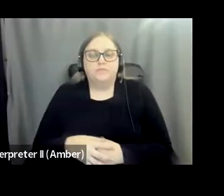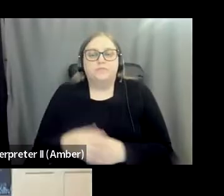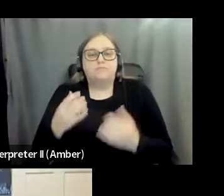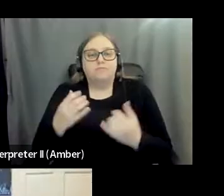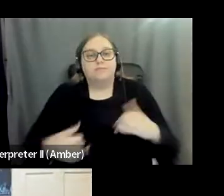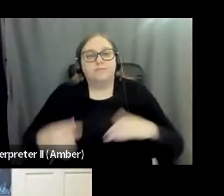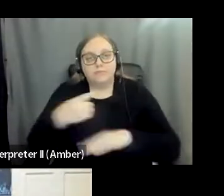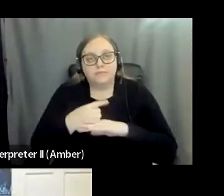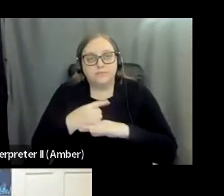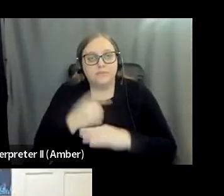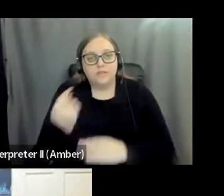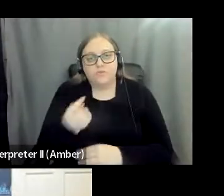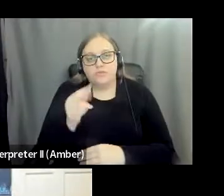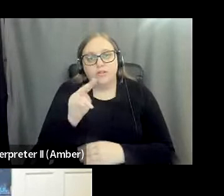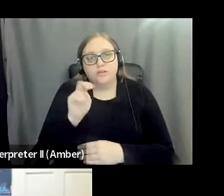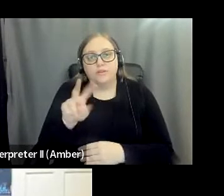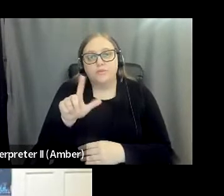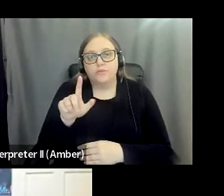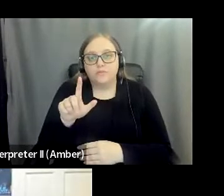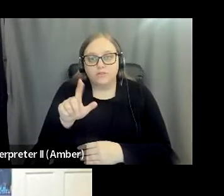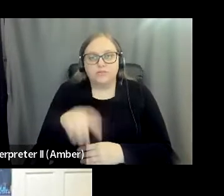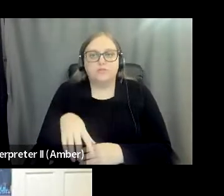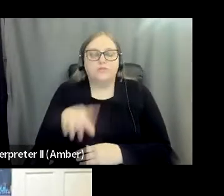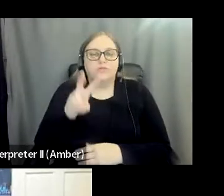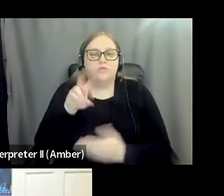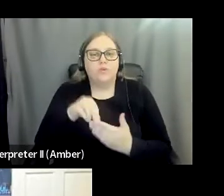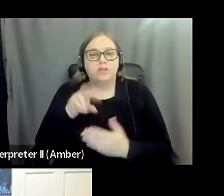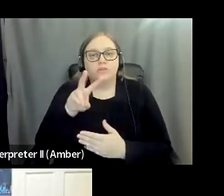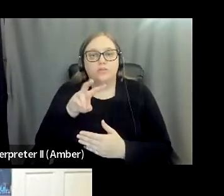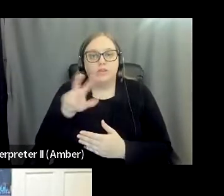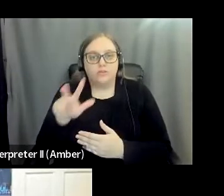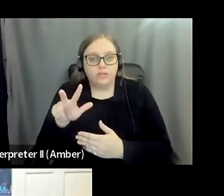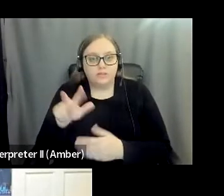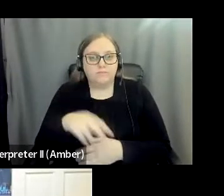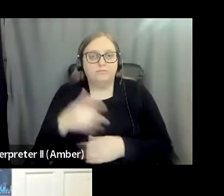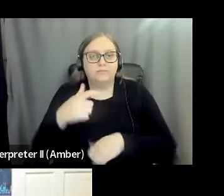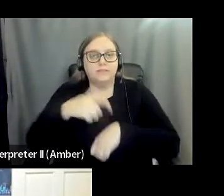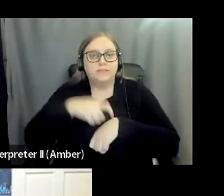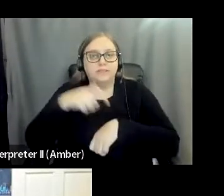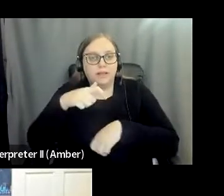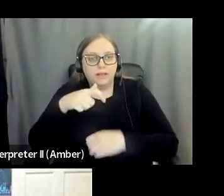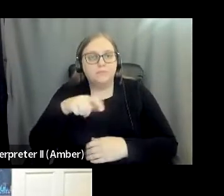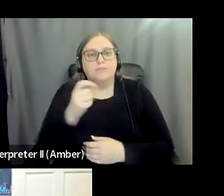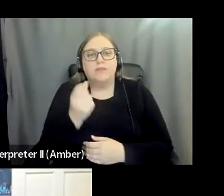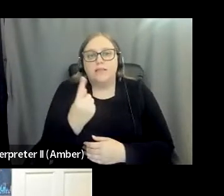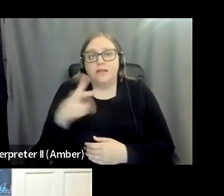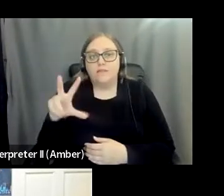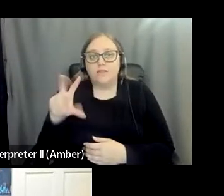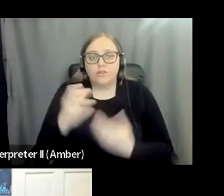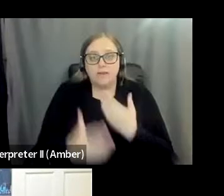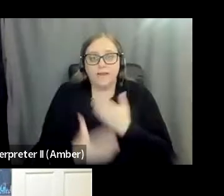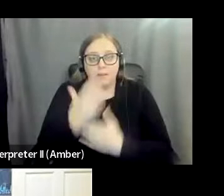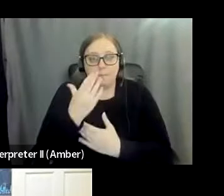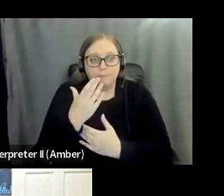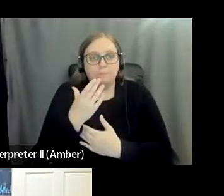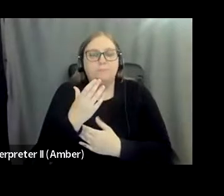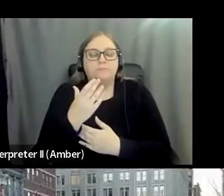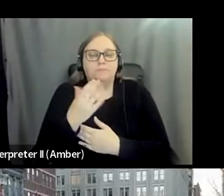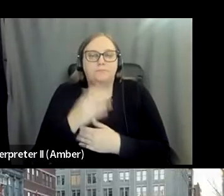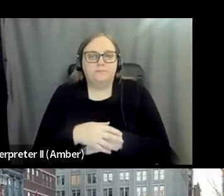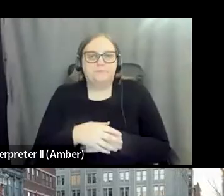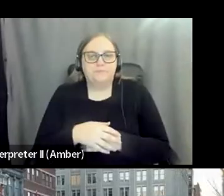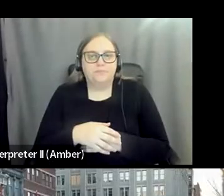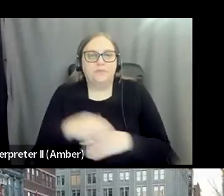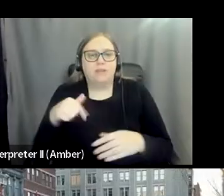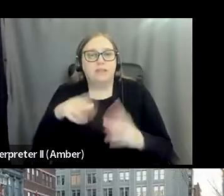Today is Tuesday, November 21st, 2023. The time is 11:30 in the morning, and